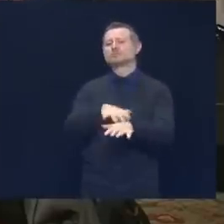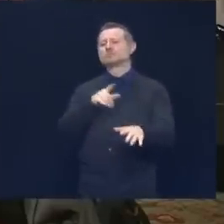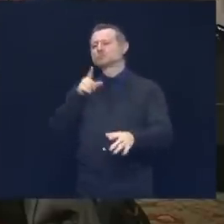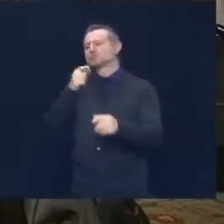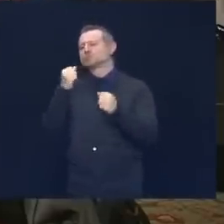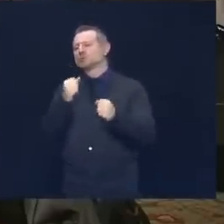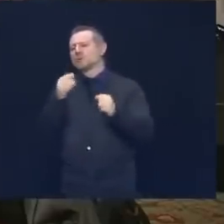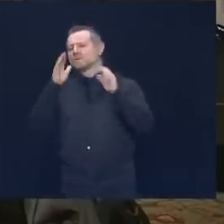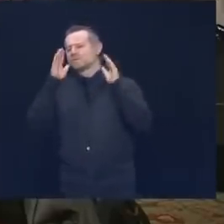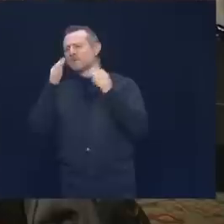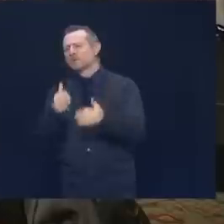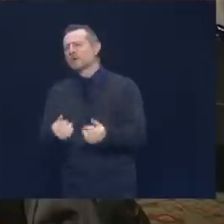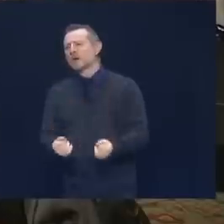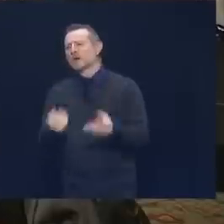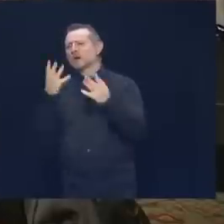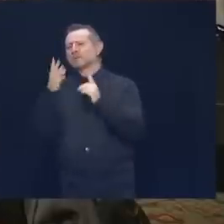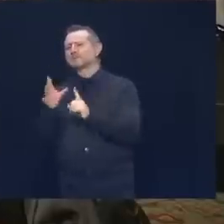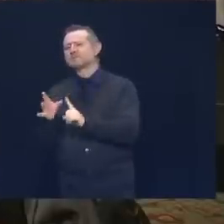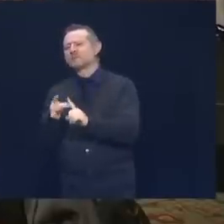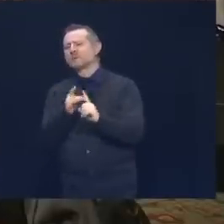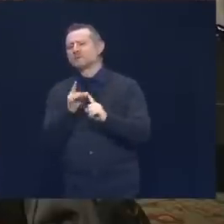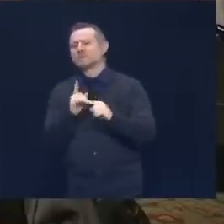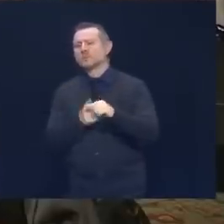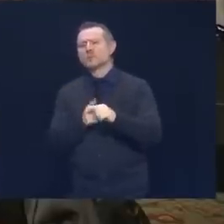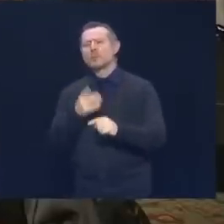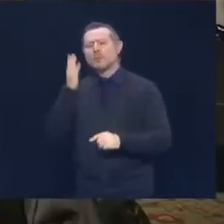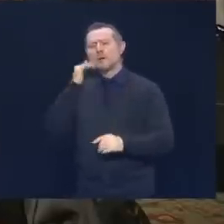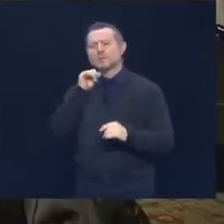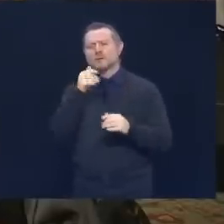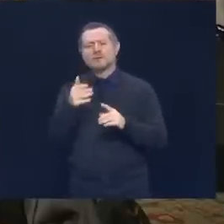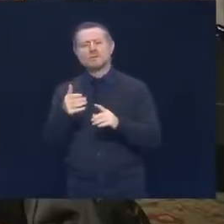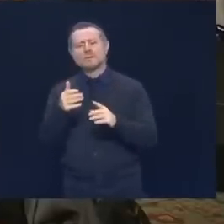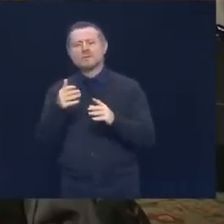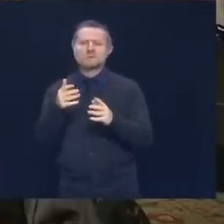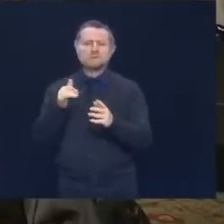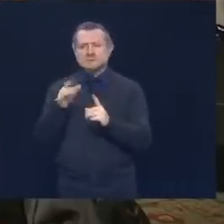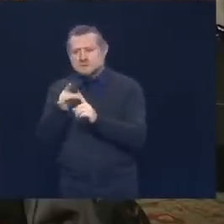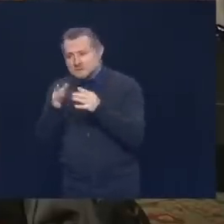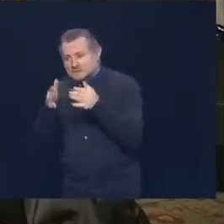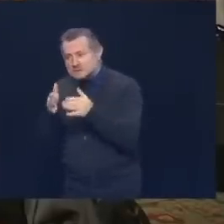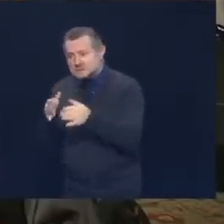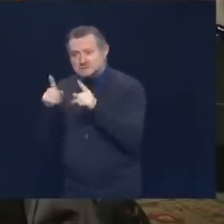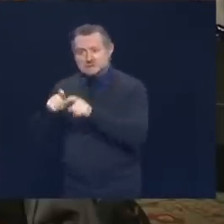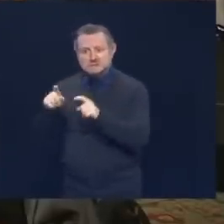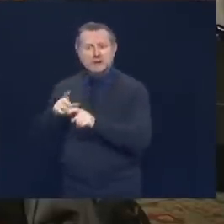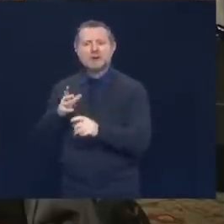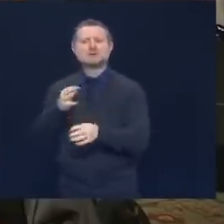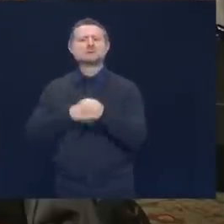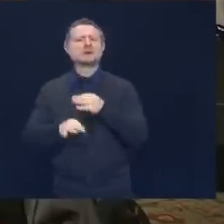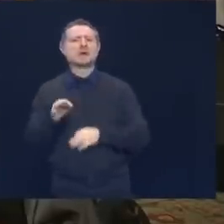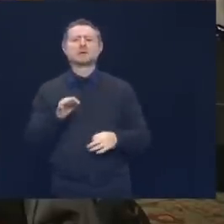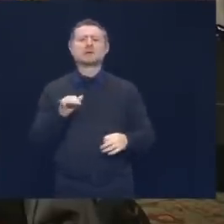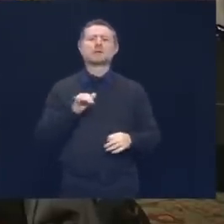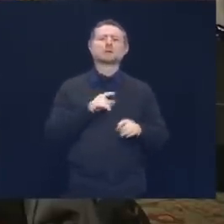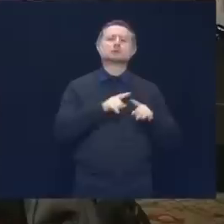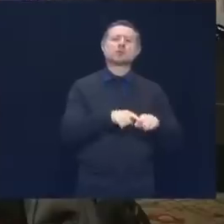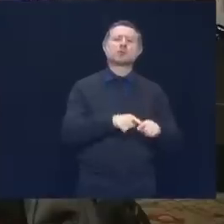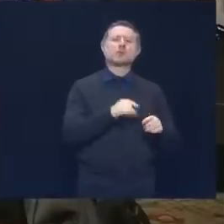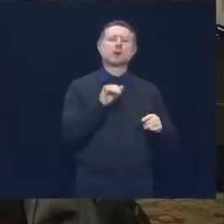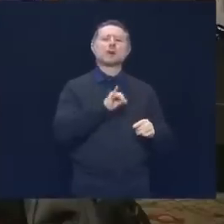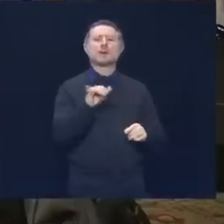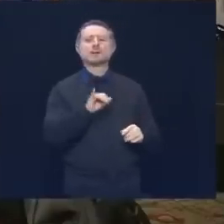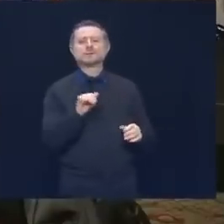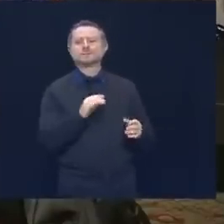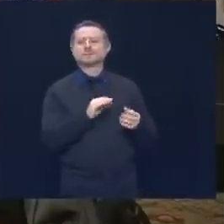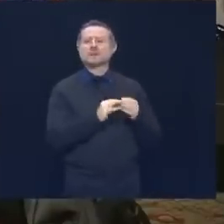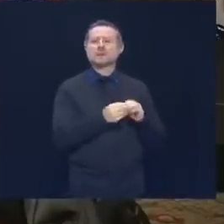on the positivity rate. Why have you focused on the positivity rate, which is a testing-based metric, instead of a more reliable figure, such as the number of